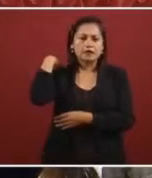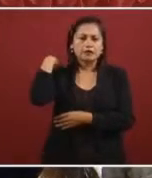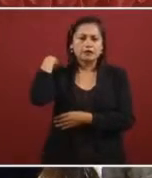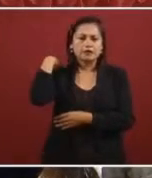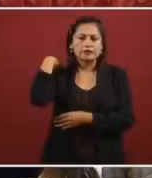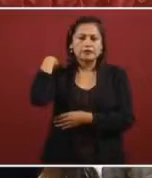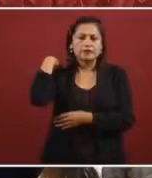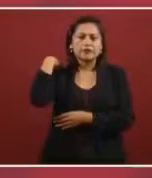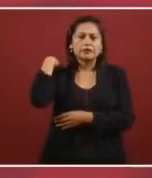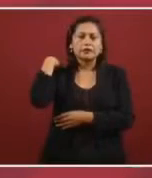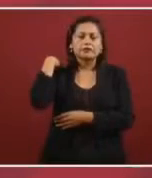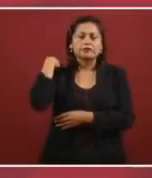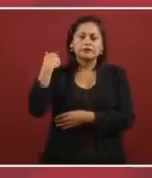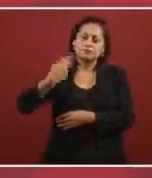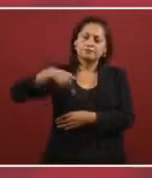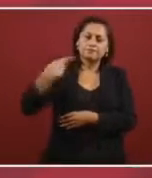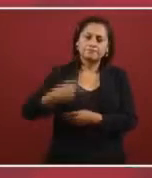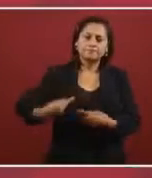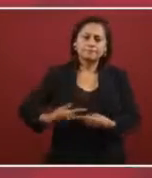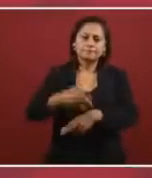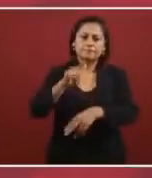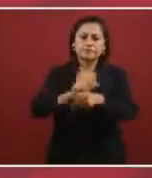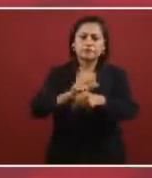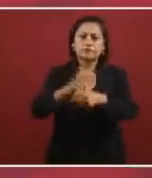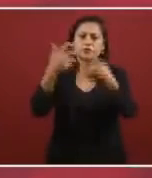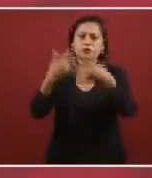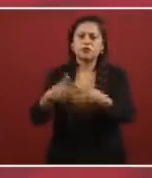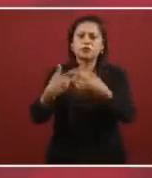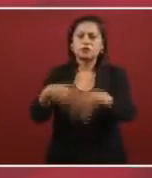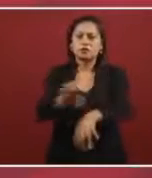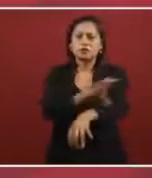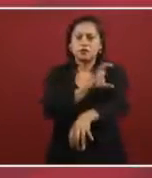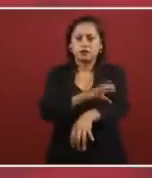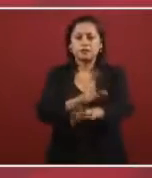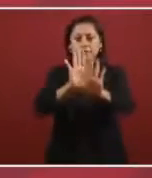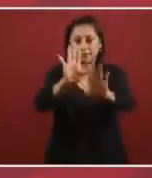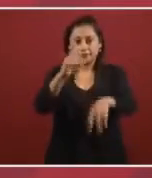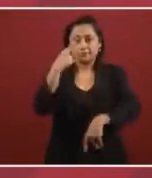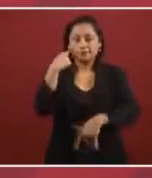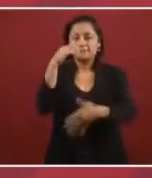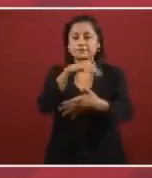the Van a electrical ver qué industry. carta. You will see what a letter. A ver si